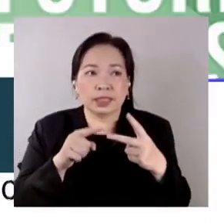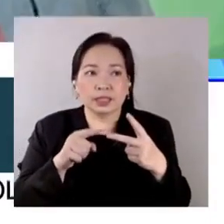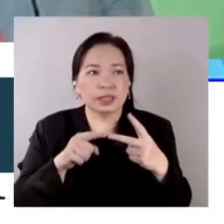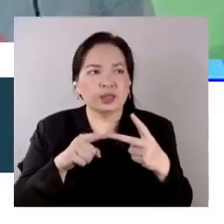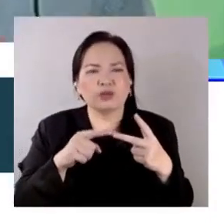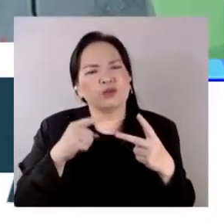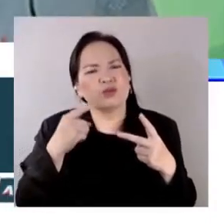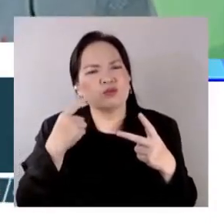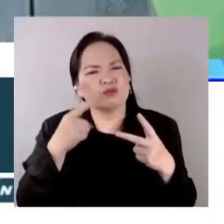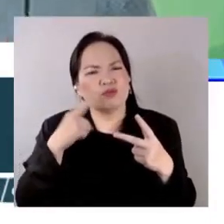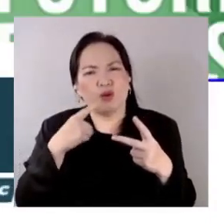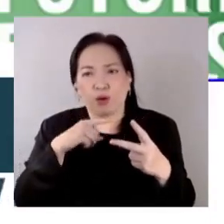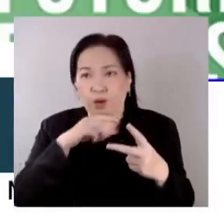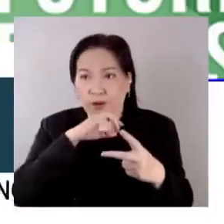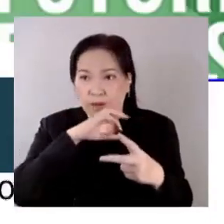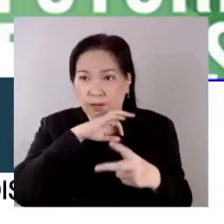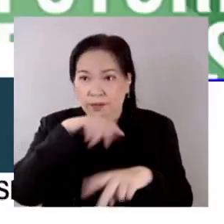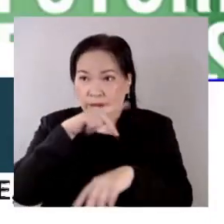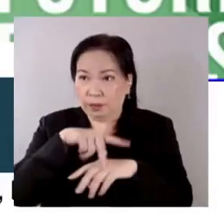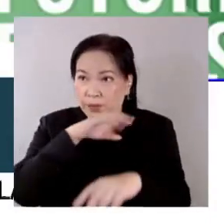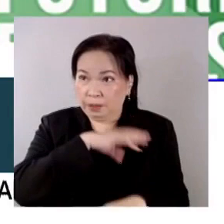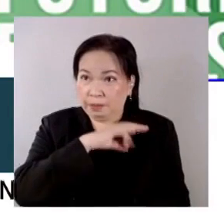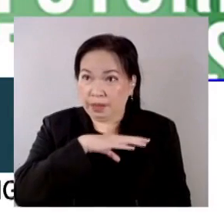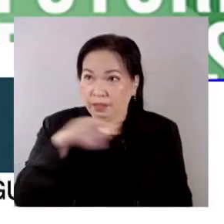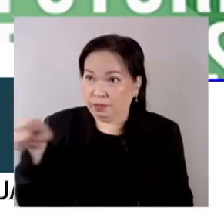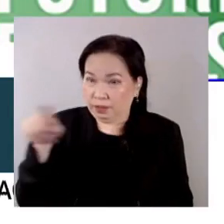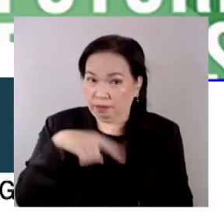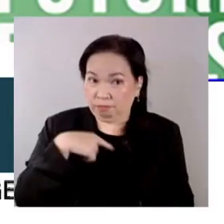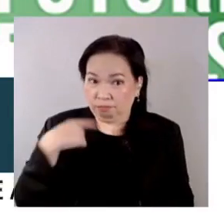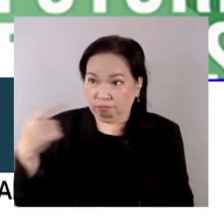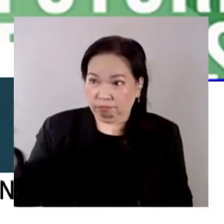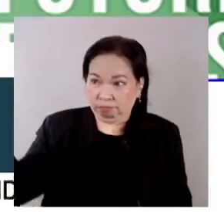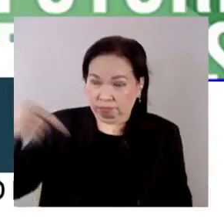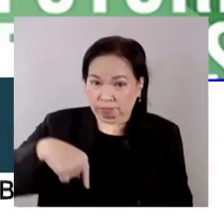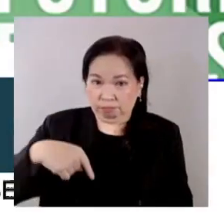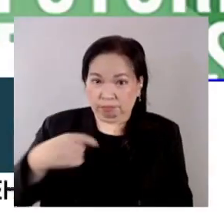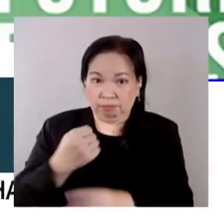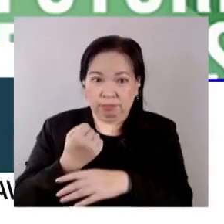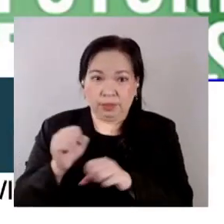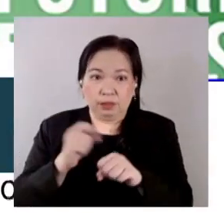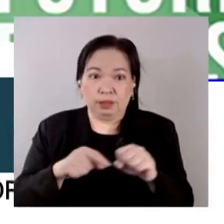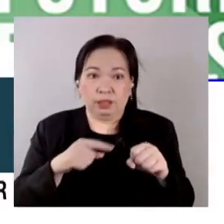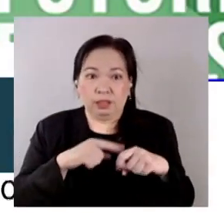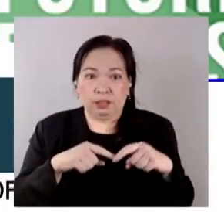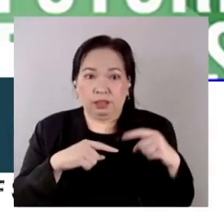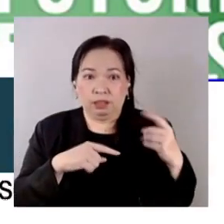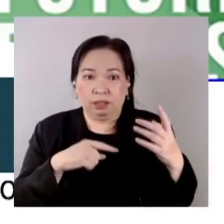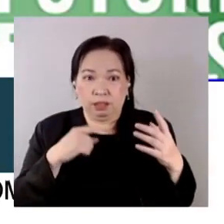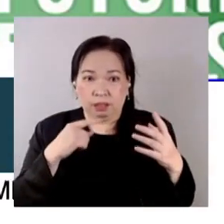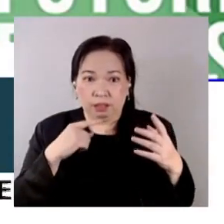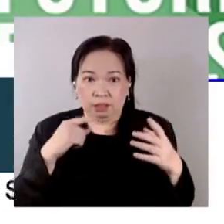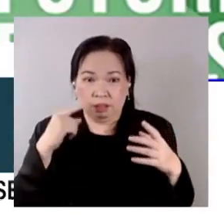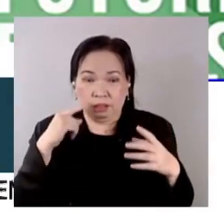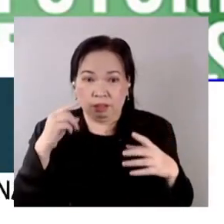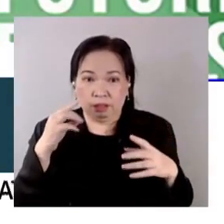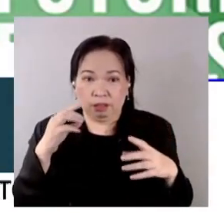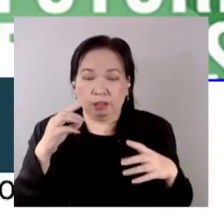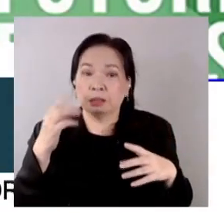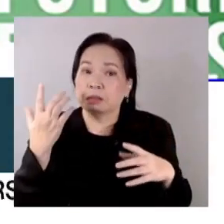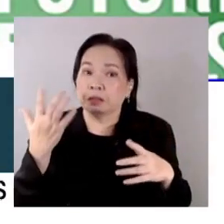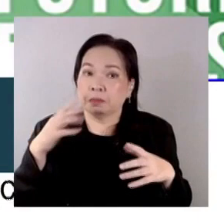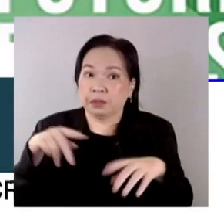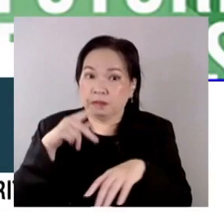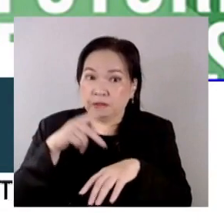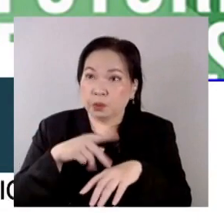this? I don't think even the United States would think that the Philippines would spend a single cent for those